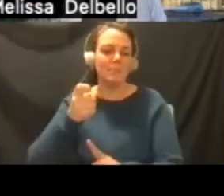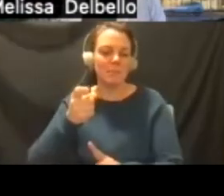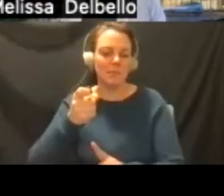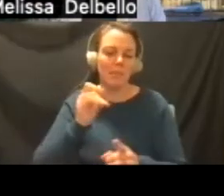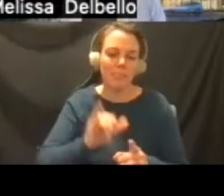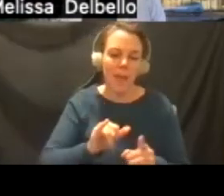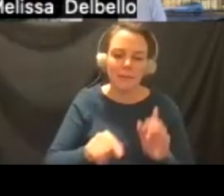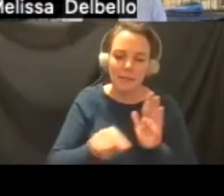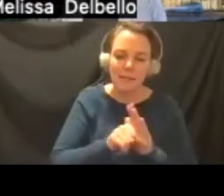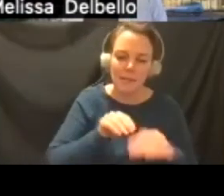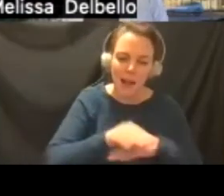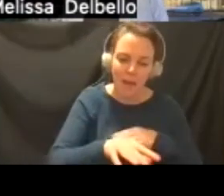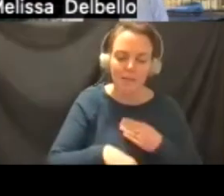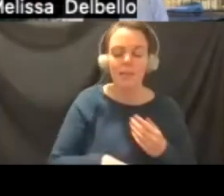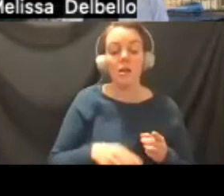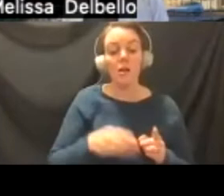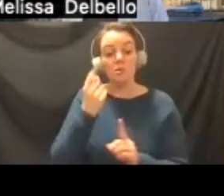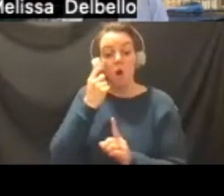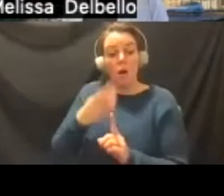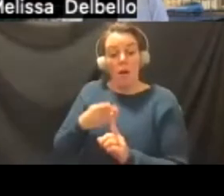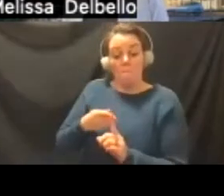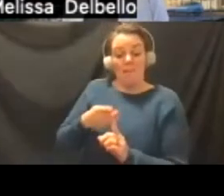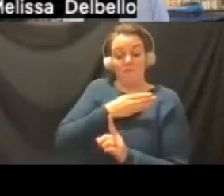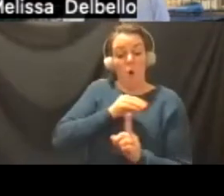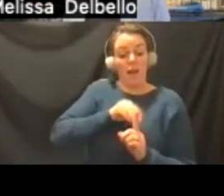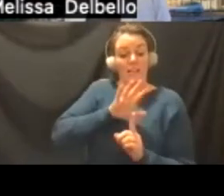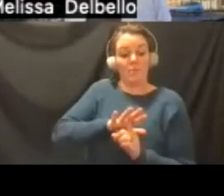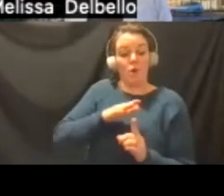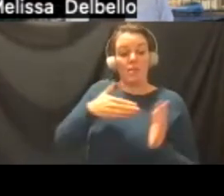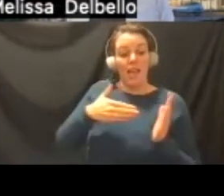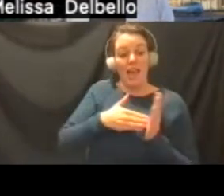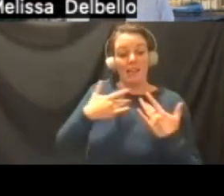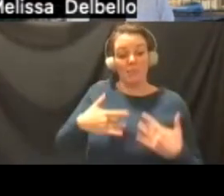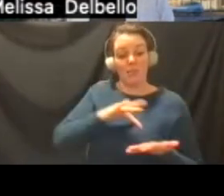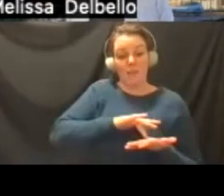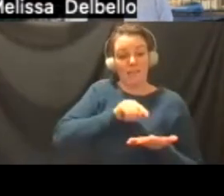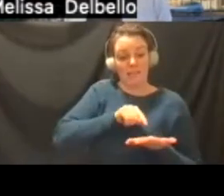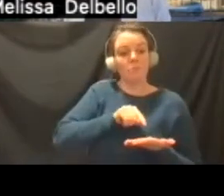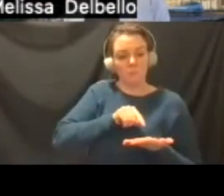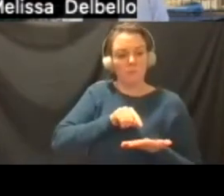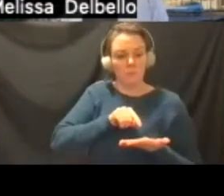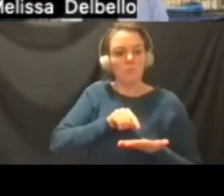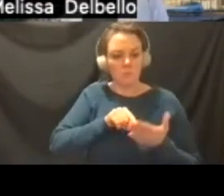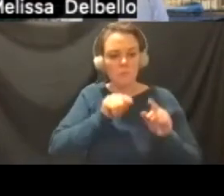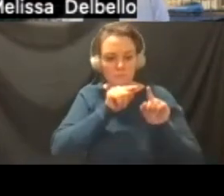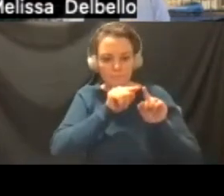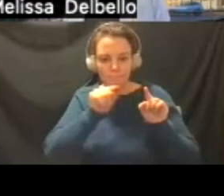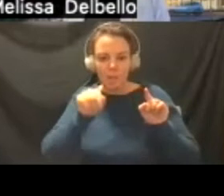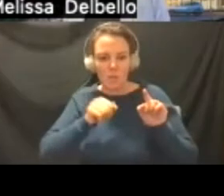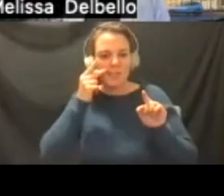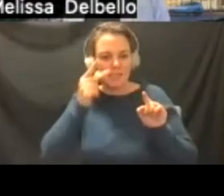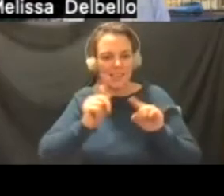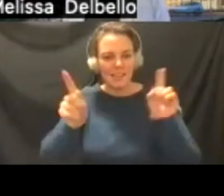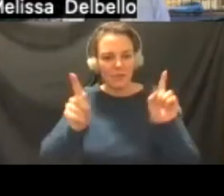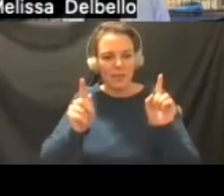that before they were exposed to antidepressants, you can actually see some differences in connectivity of